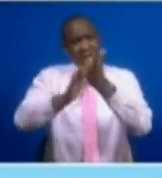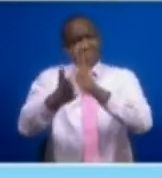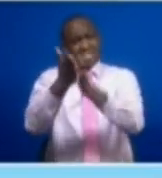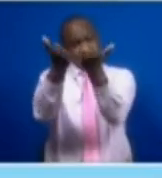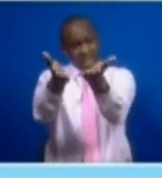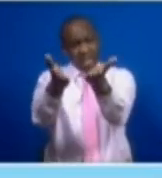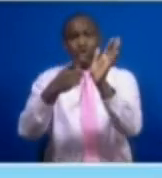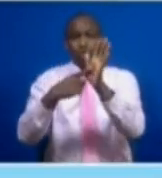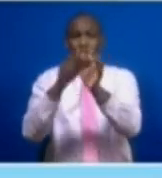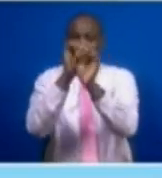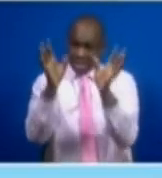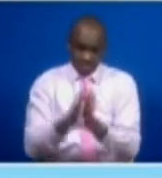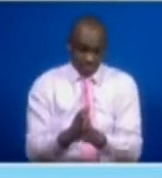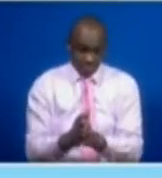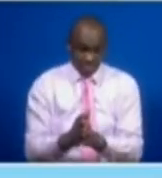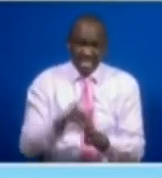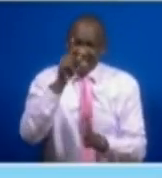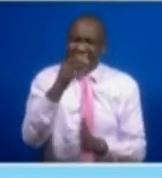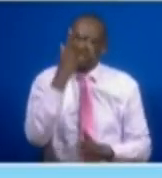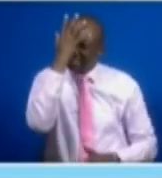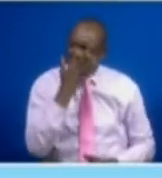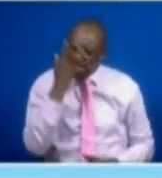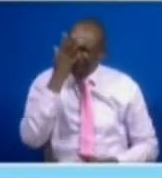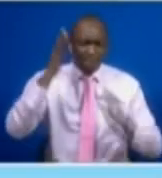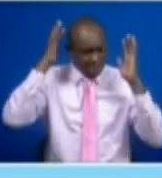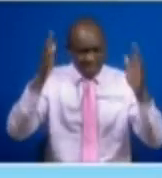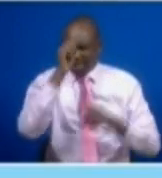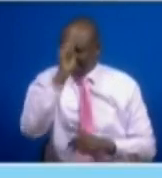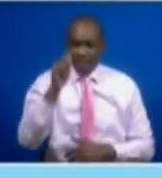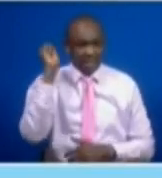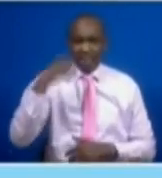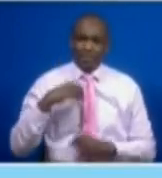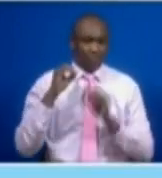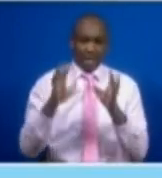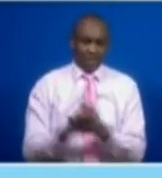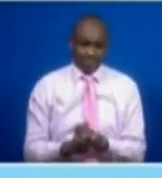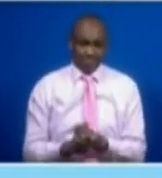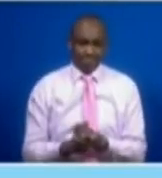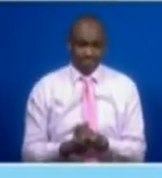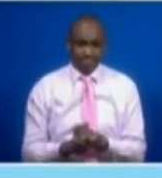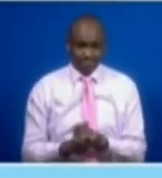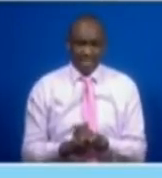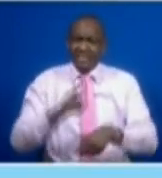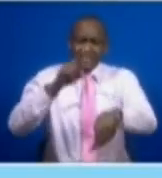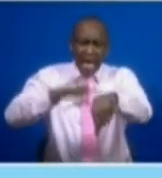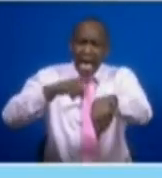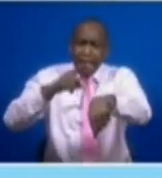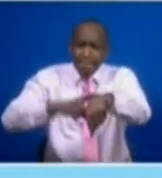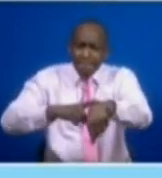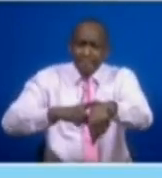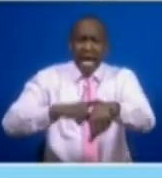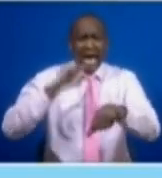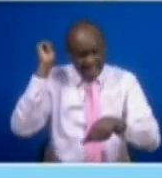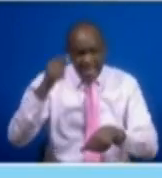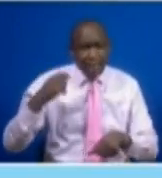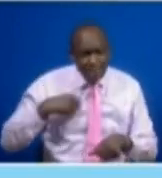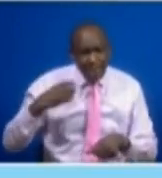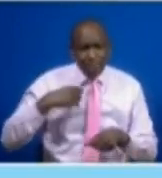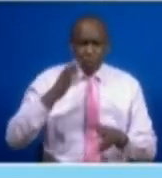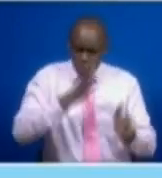is abominable. It is shameful. It is disrespectful to the time and commitment that Kenyans have